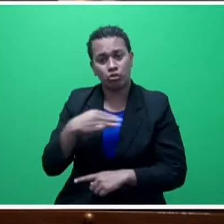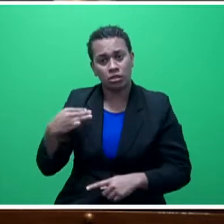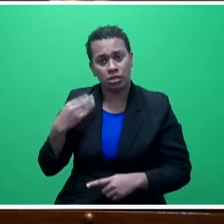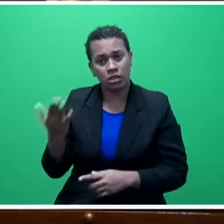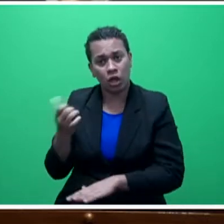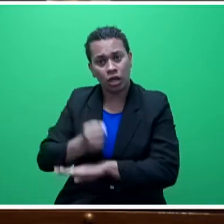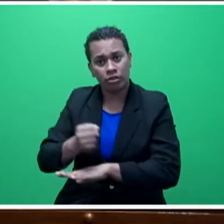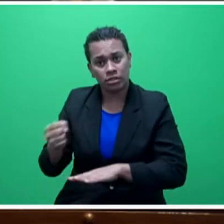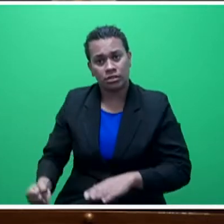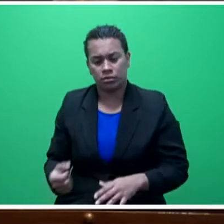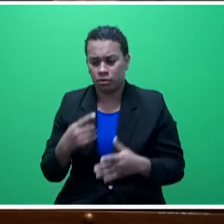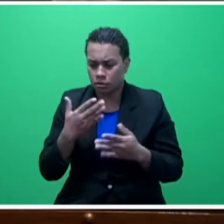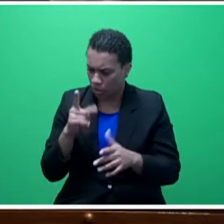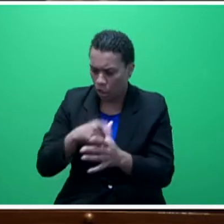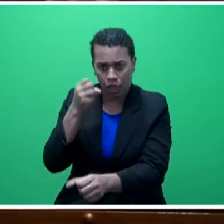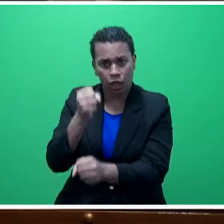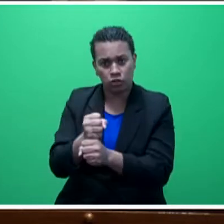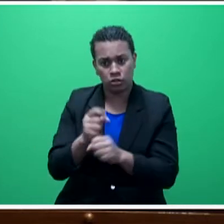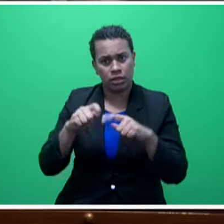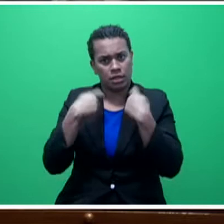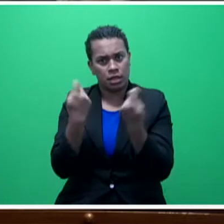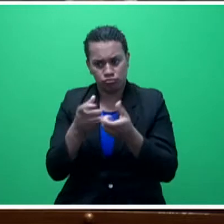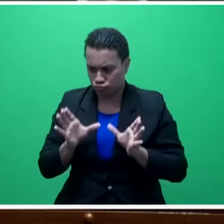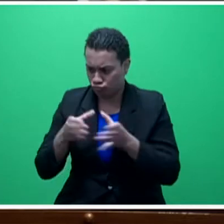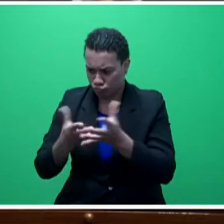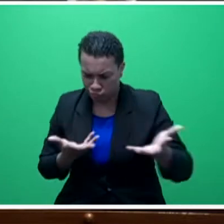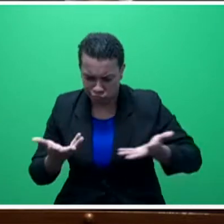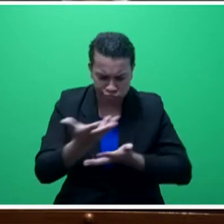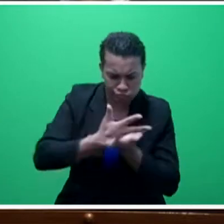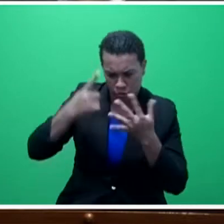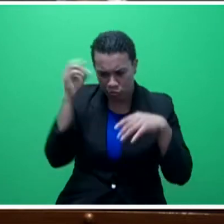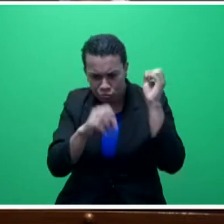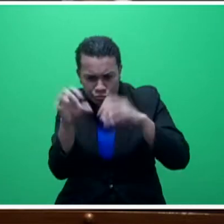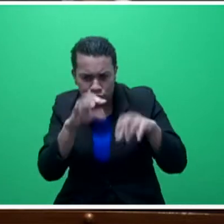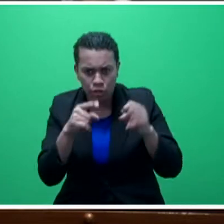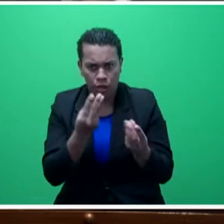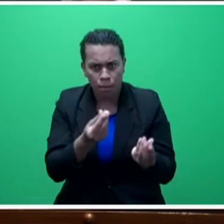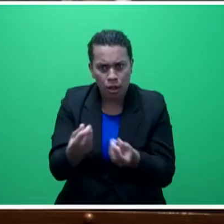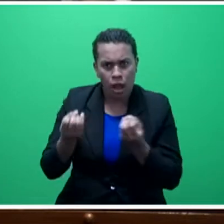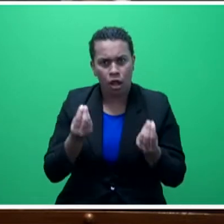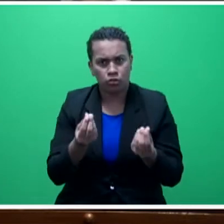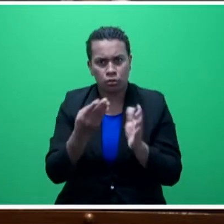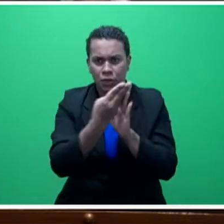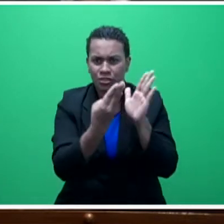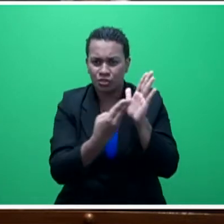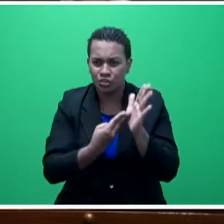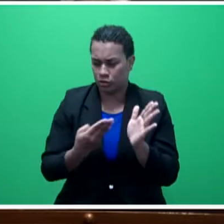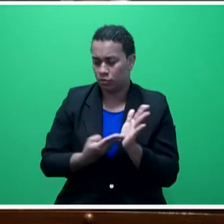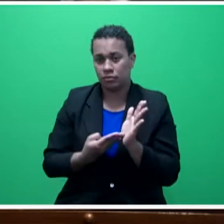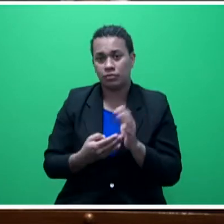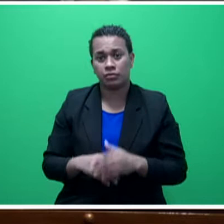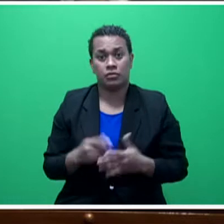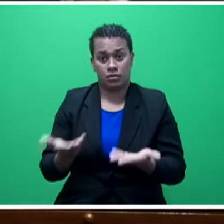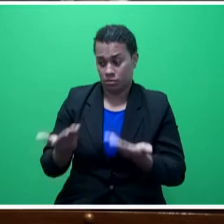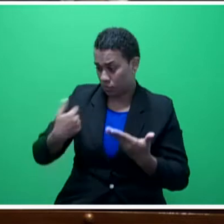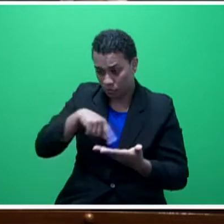giving us a budget that not only addresses the challenges of the people, but also provides a platform to revive the